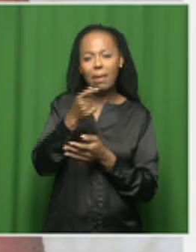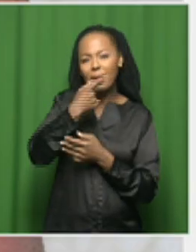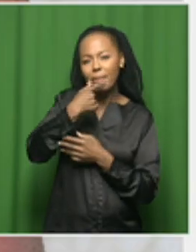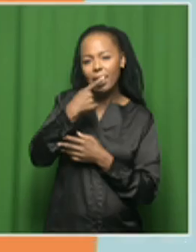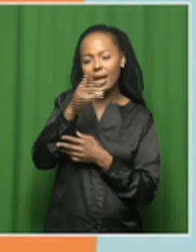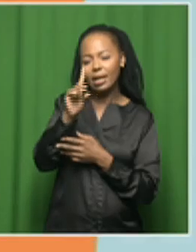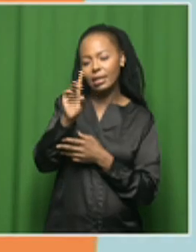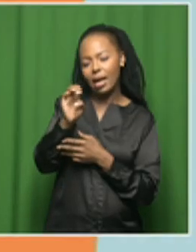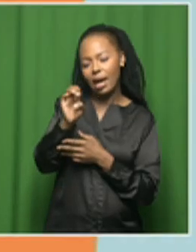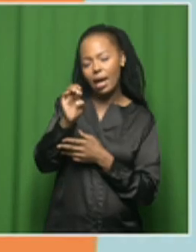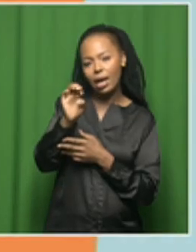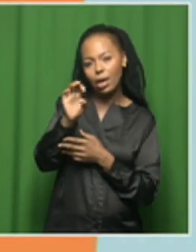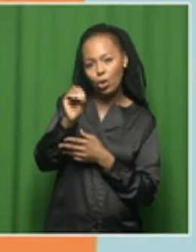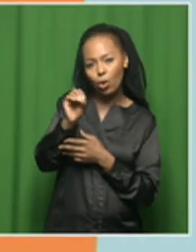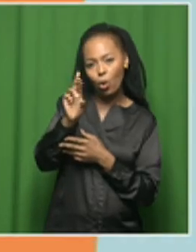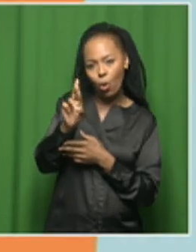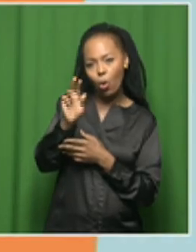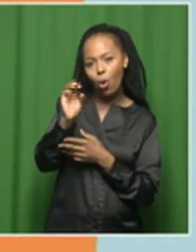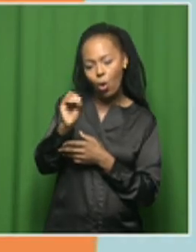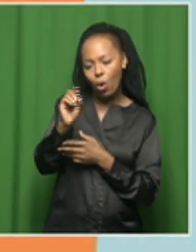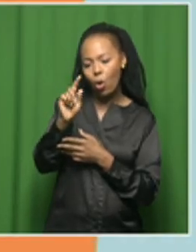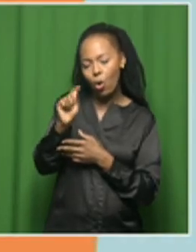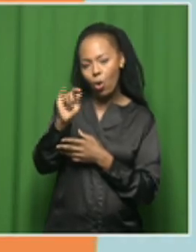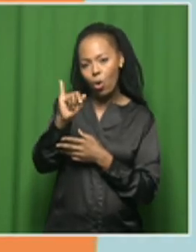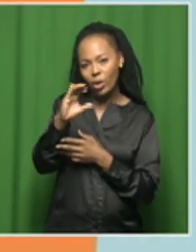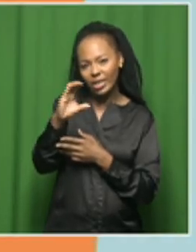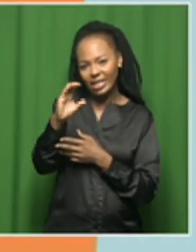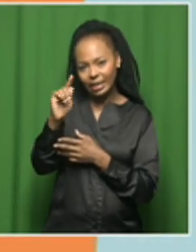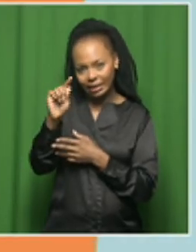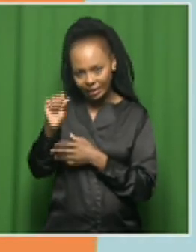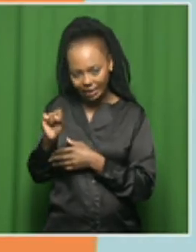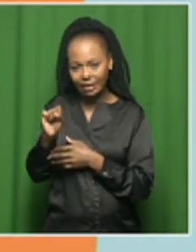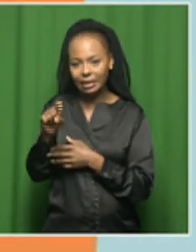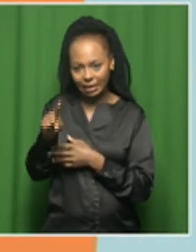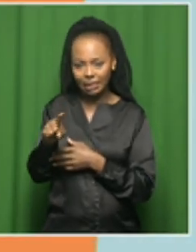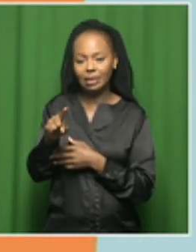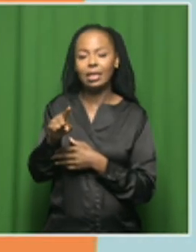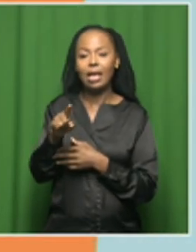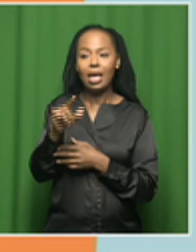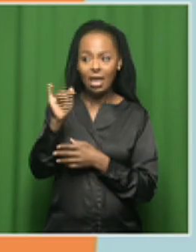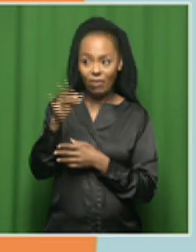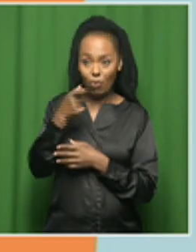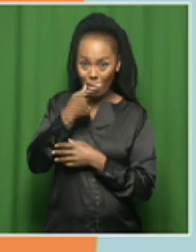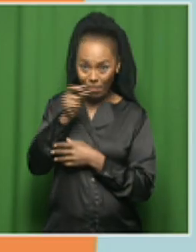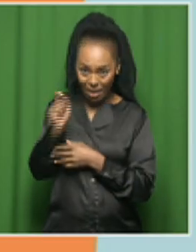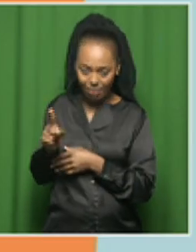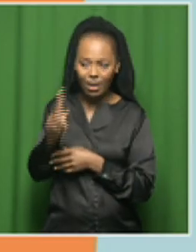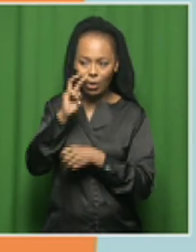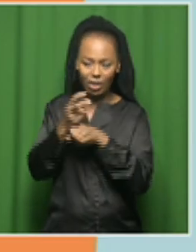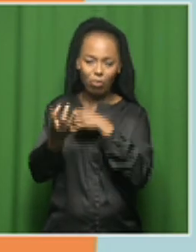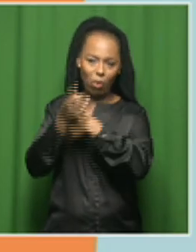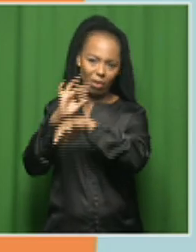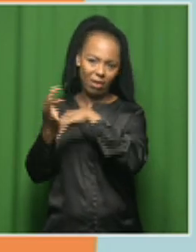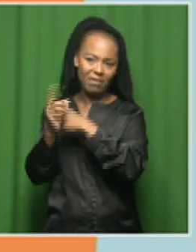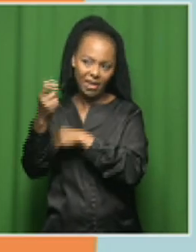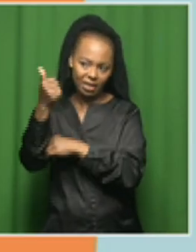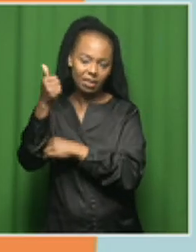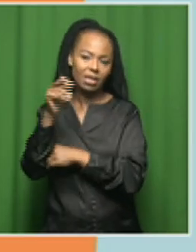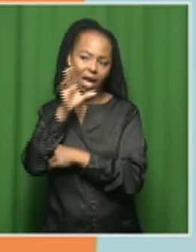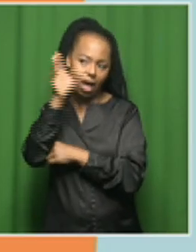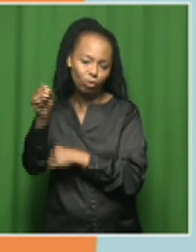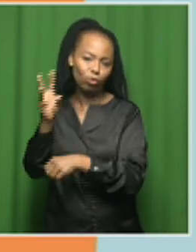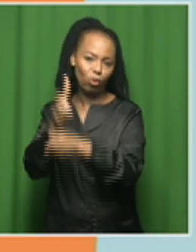and some other medication that people take that will. So you'll have to consult with the doctor to see what medication that you're taking that could be a